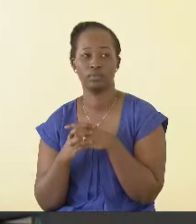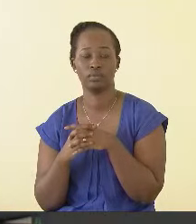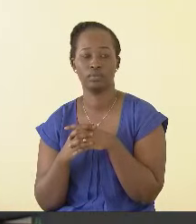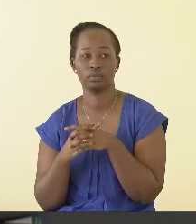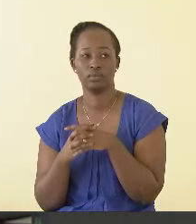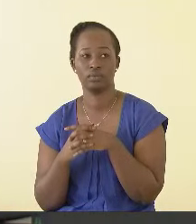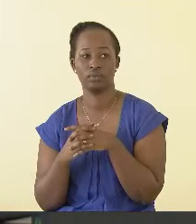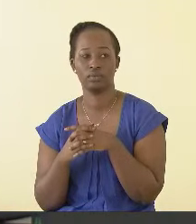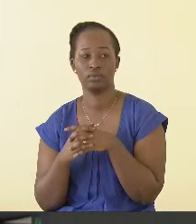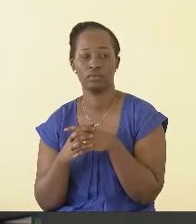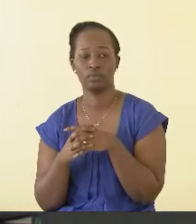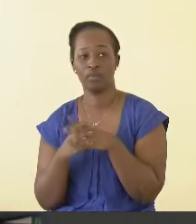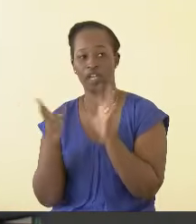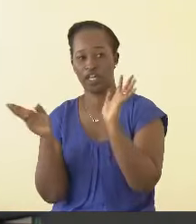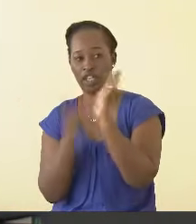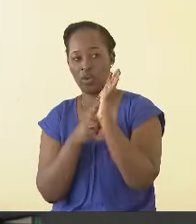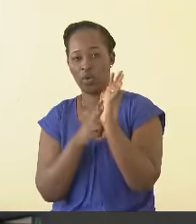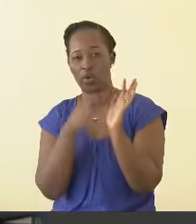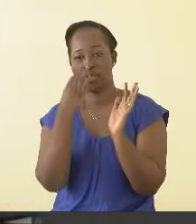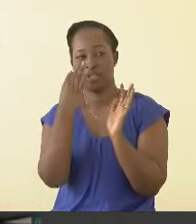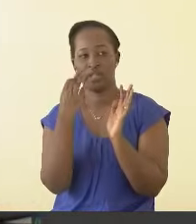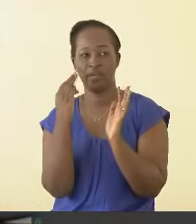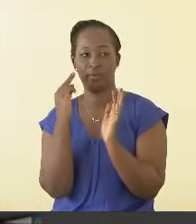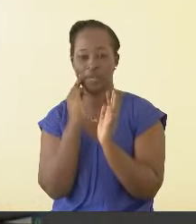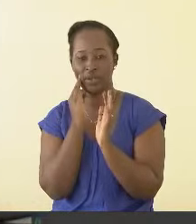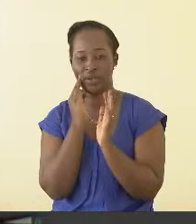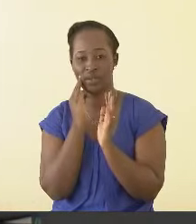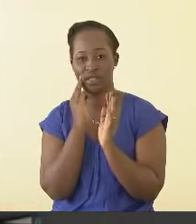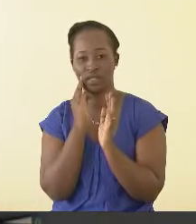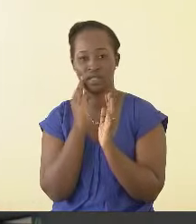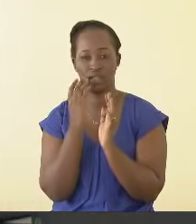3,150,000. When you add this, 3 millions, then